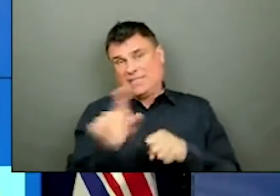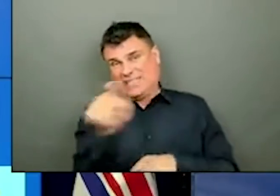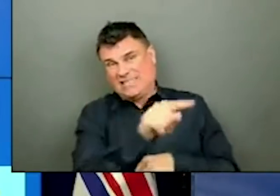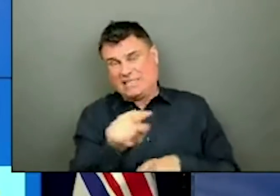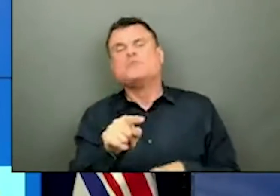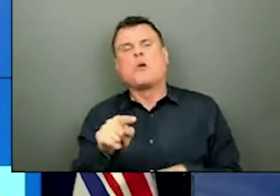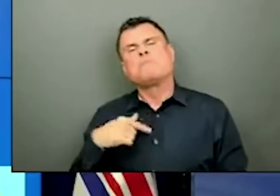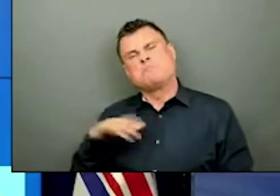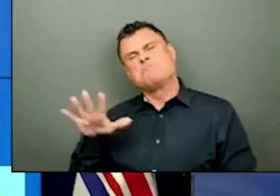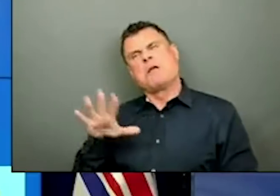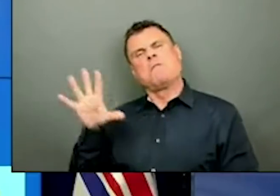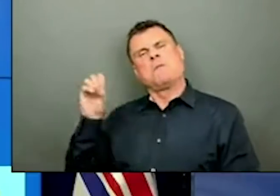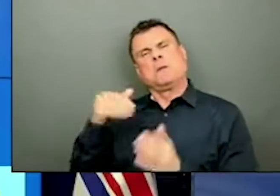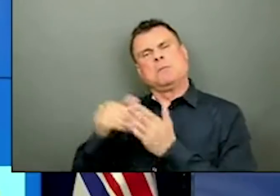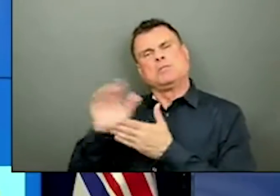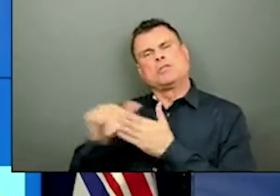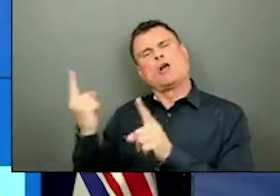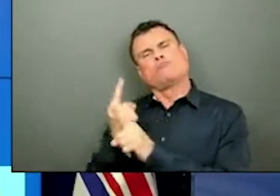have a follow-up, Derek?